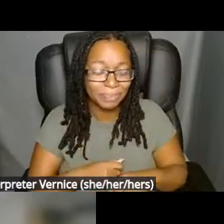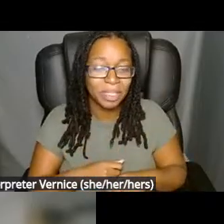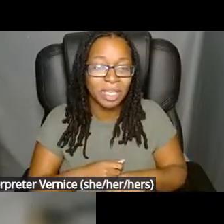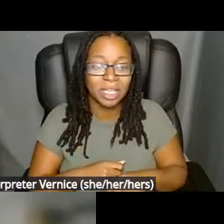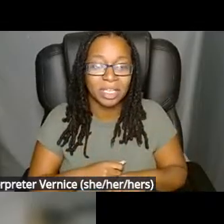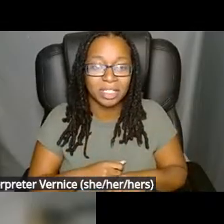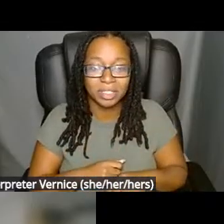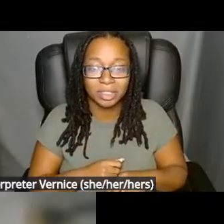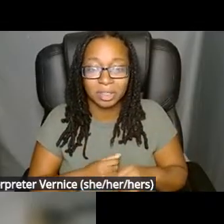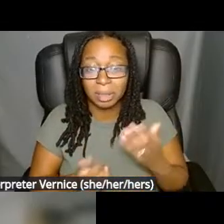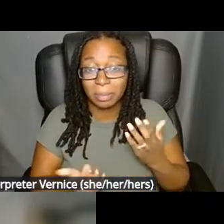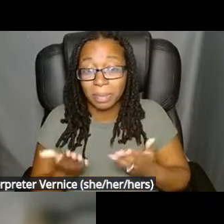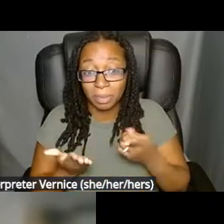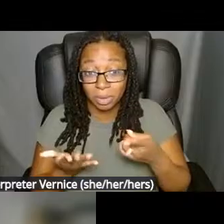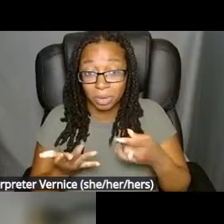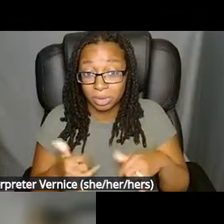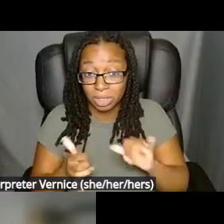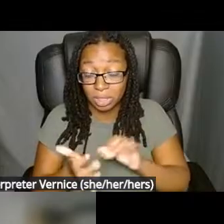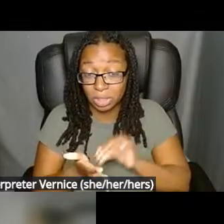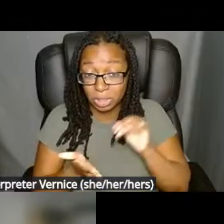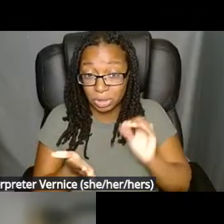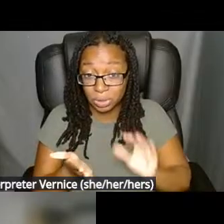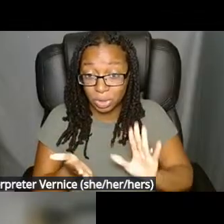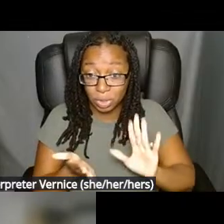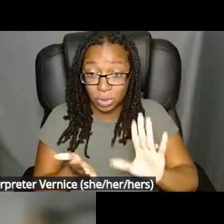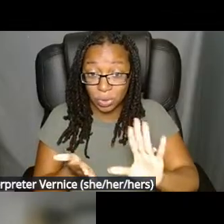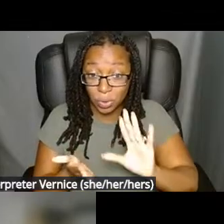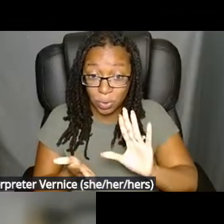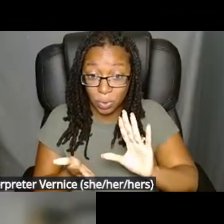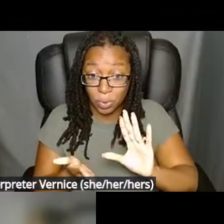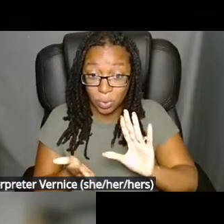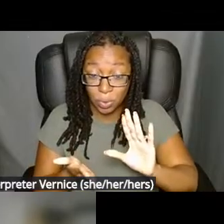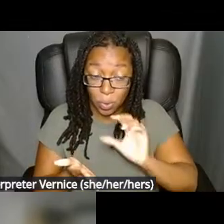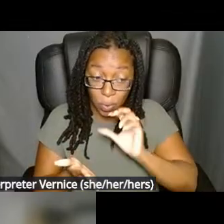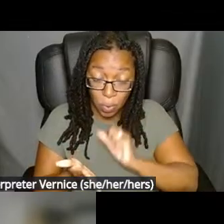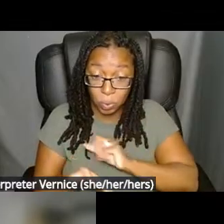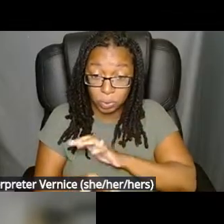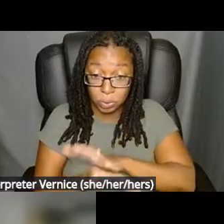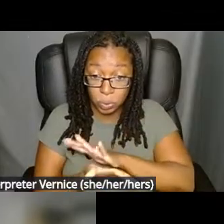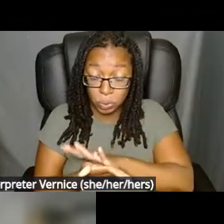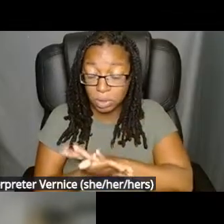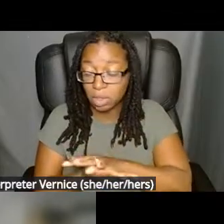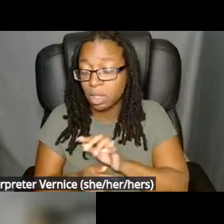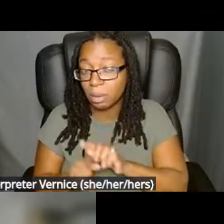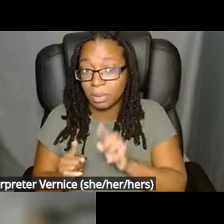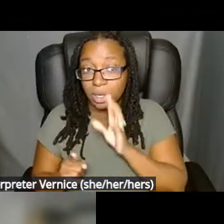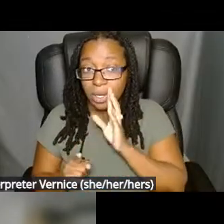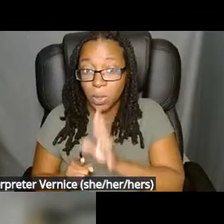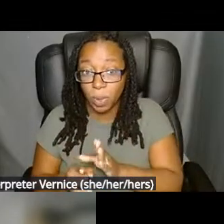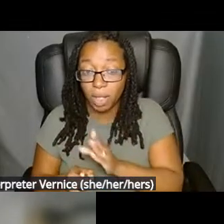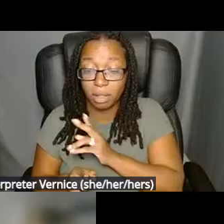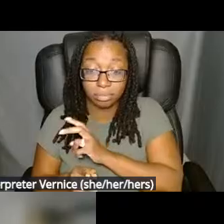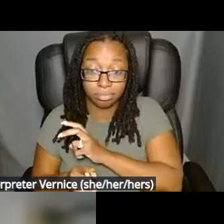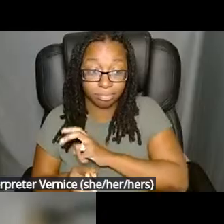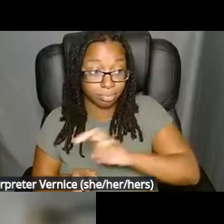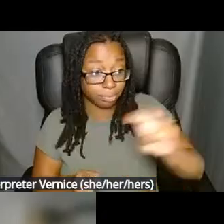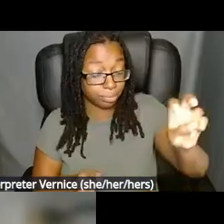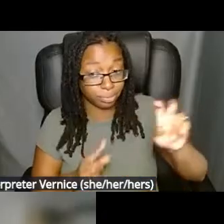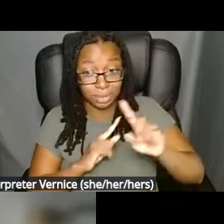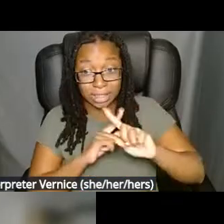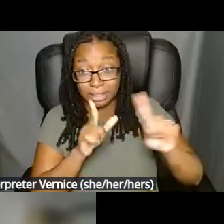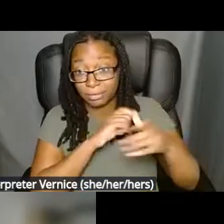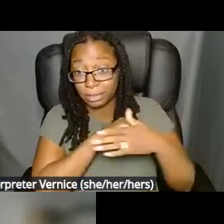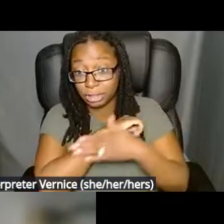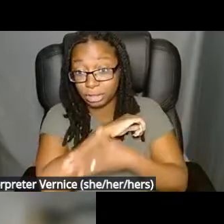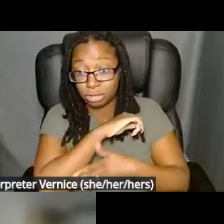might still be a student in your old school, but it takes you from where you are to Mm, an entirely different country where